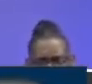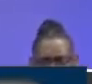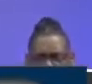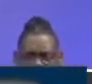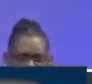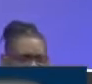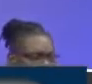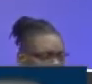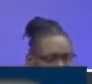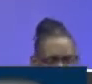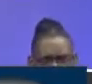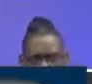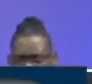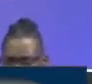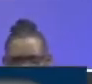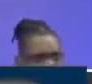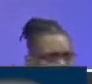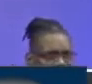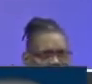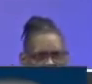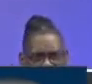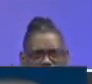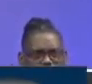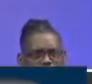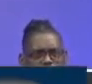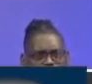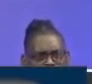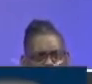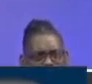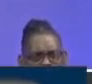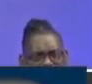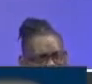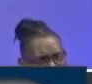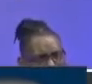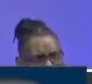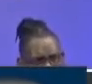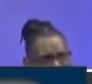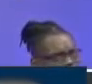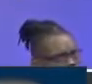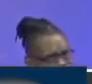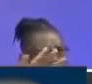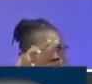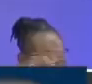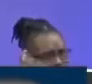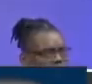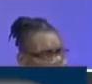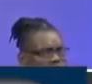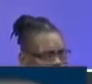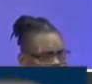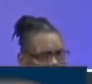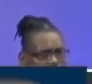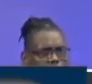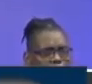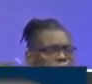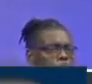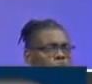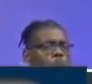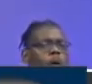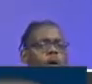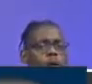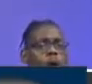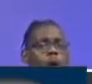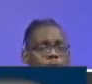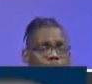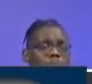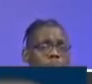general from many countries around the earth. So we have done a lot of homework in relation to this. This is not something that is just